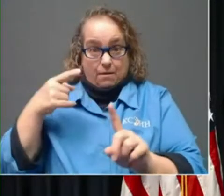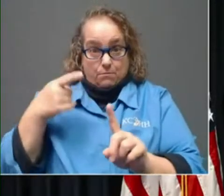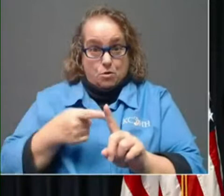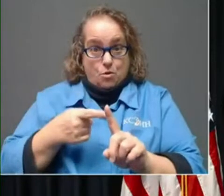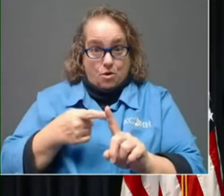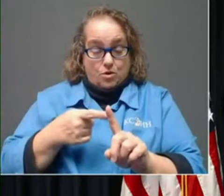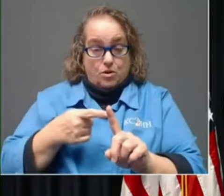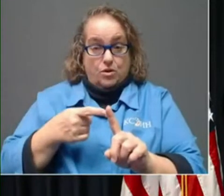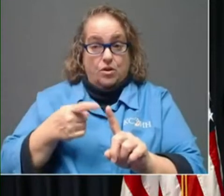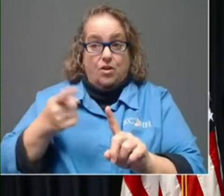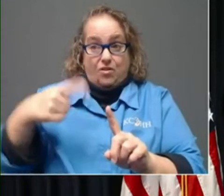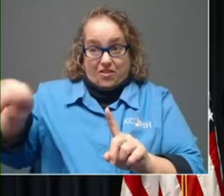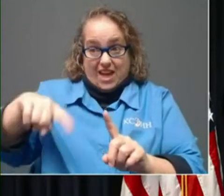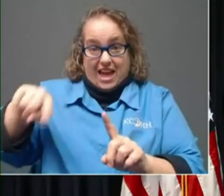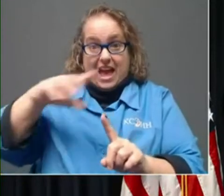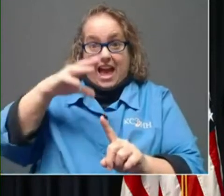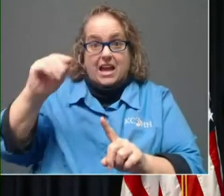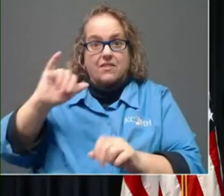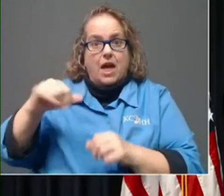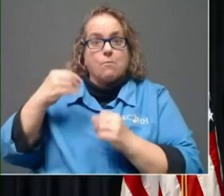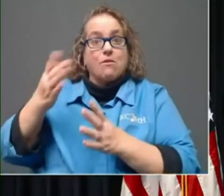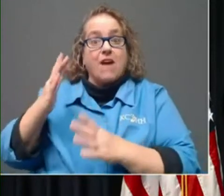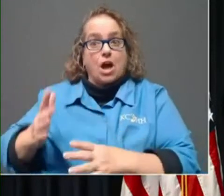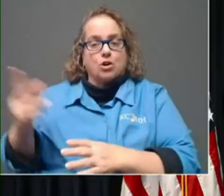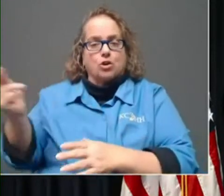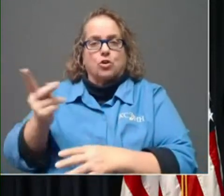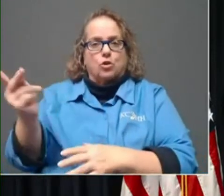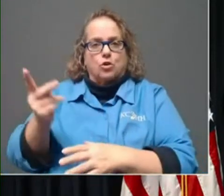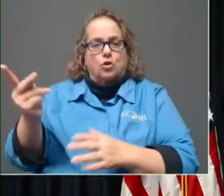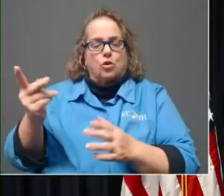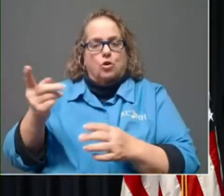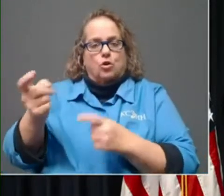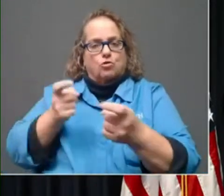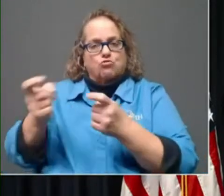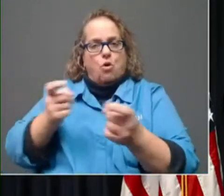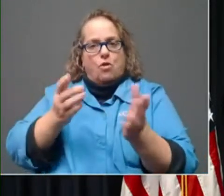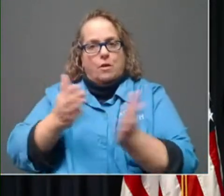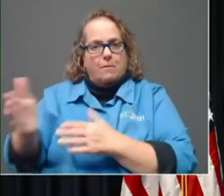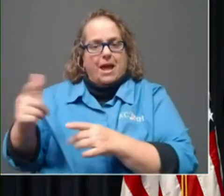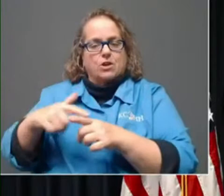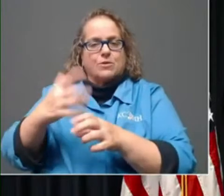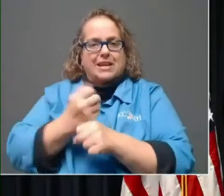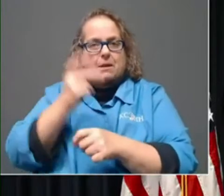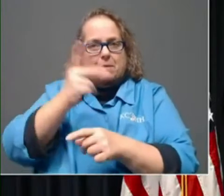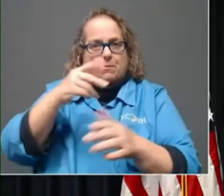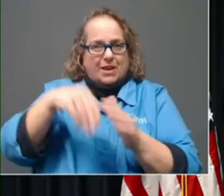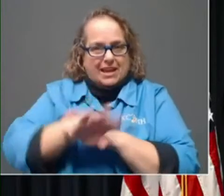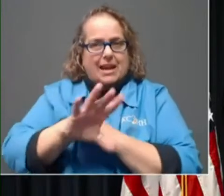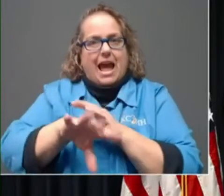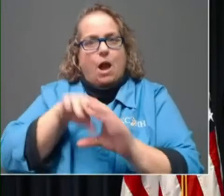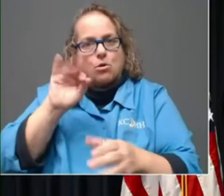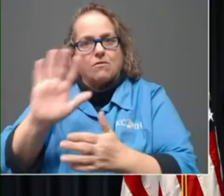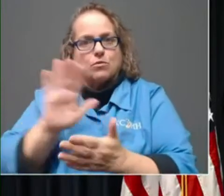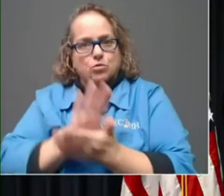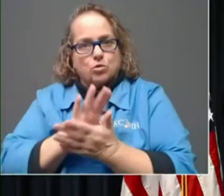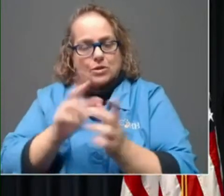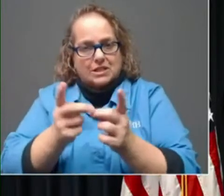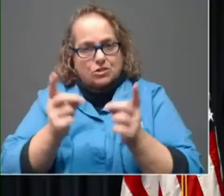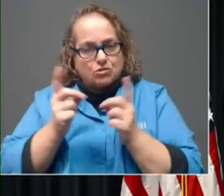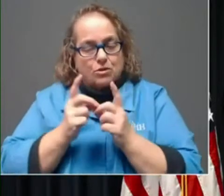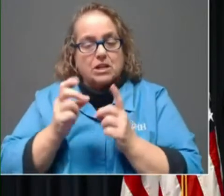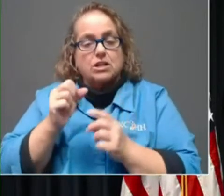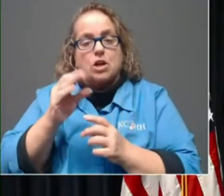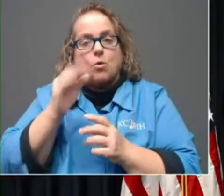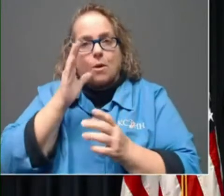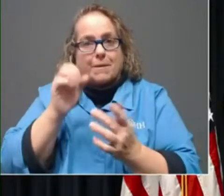and that provider take control of that plan to get people in and out. So it'll be contact the